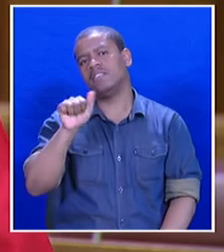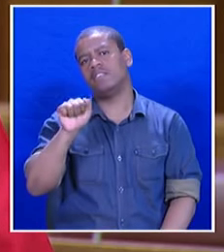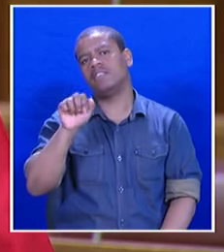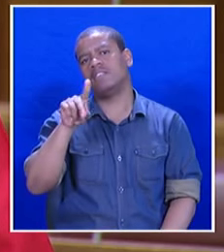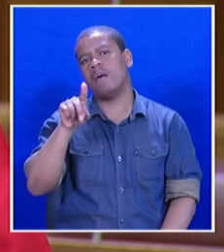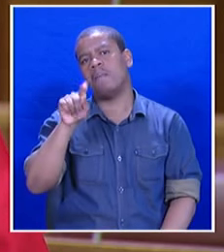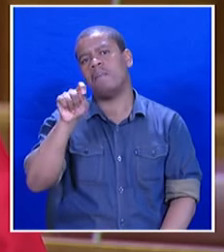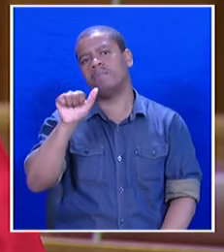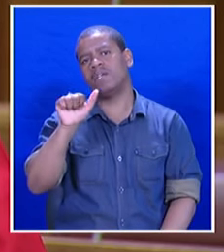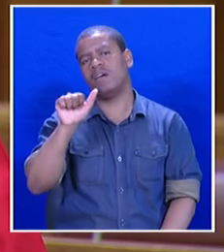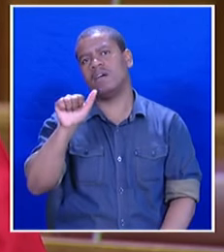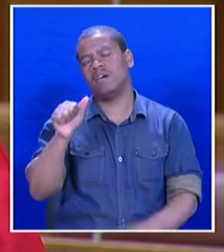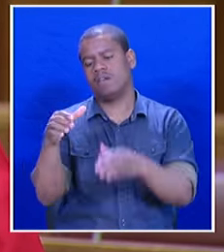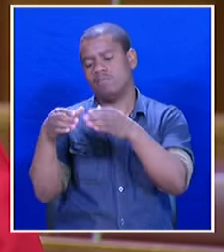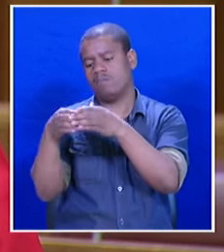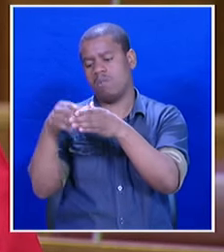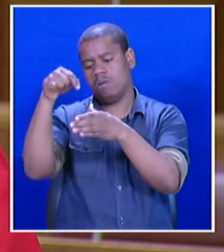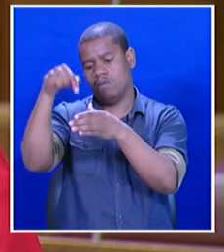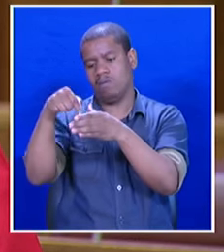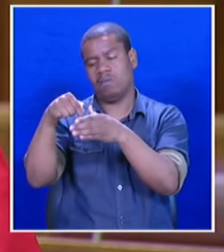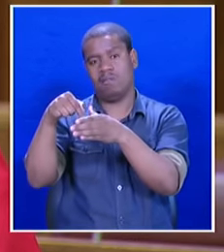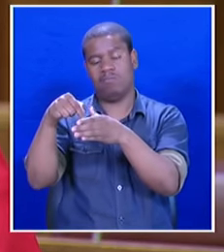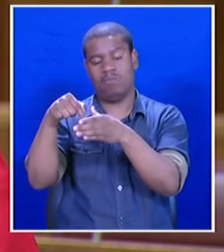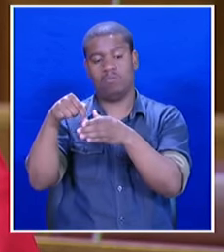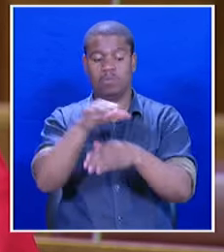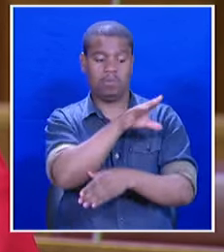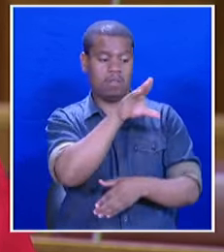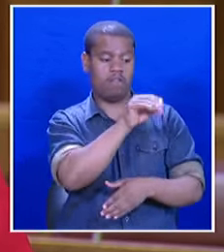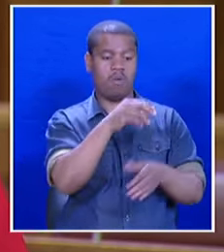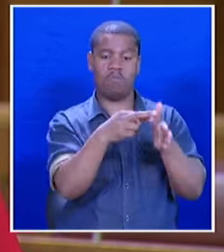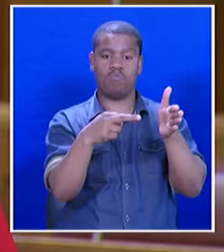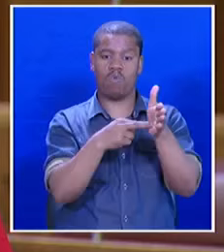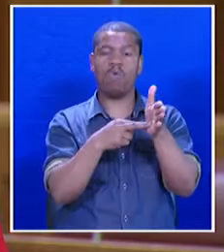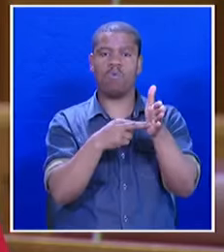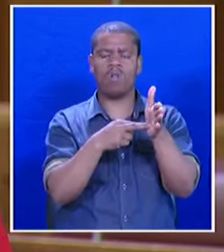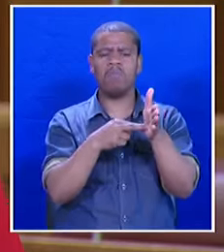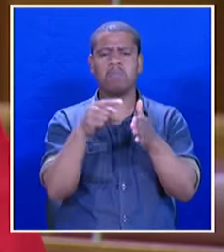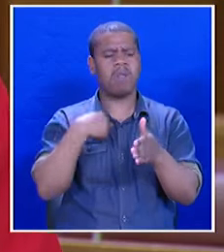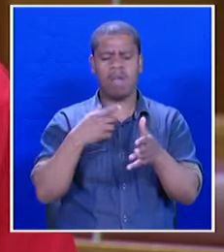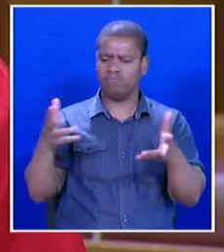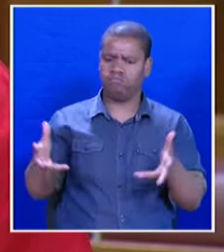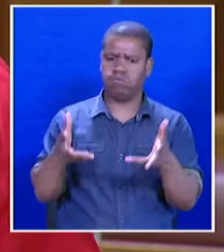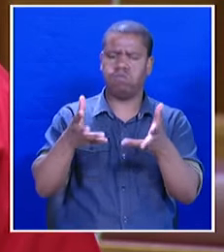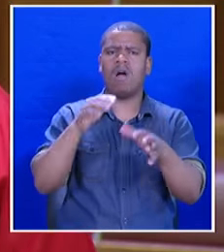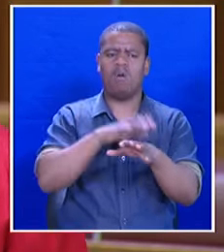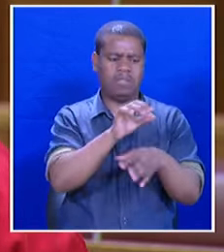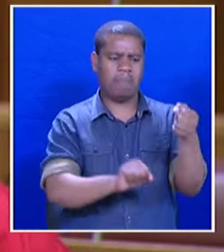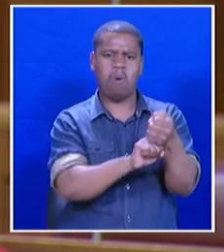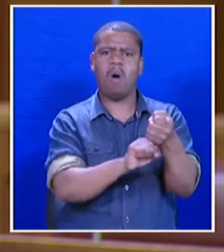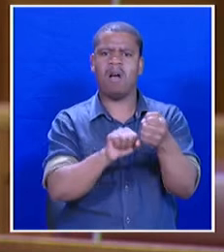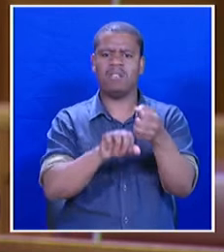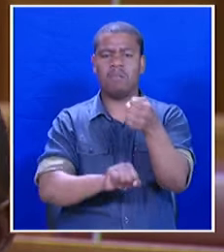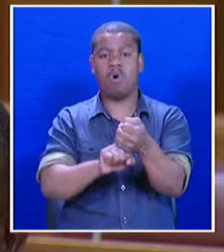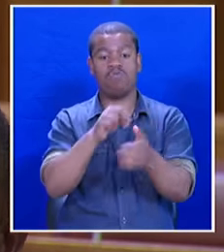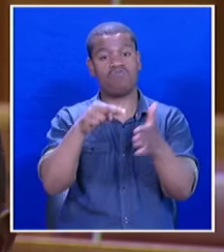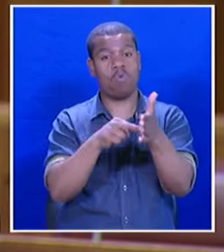reinvigorate the role South Africa plays in the development of the continent as a whole? The first part